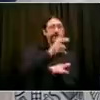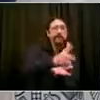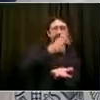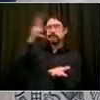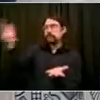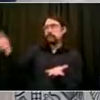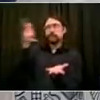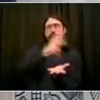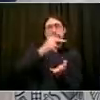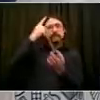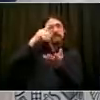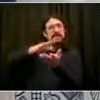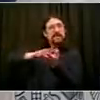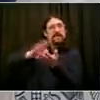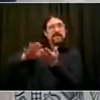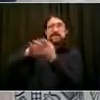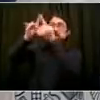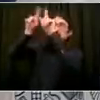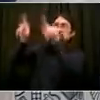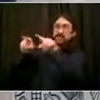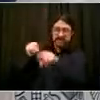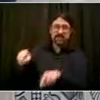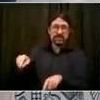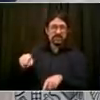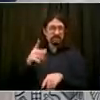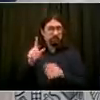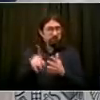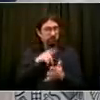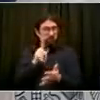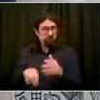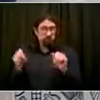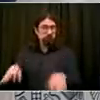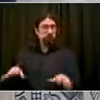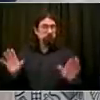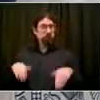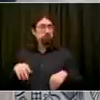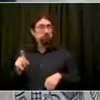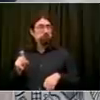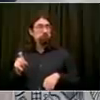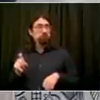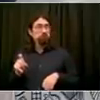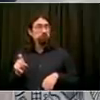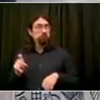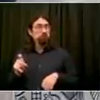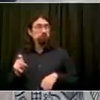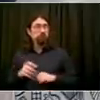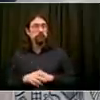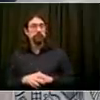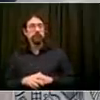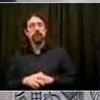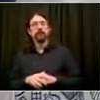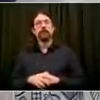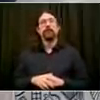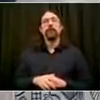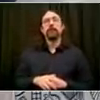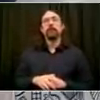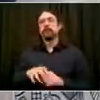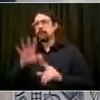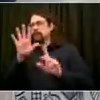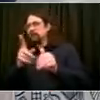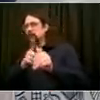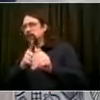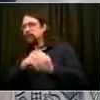the comments about, how could indoor dining still be open in gyms, and I wish they could stay open. I really do, because I feel for the business owners.